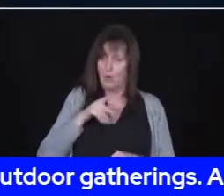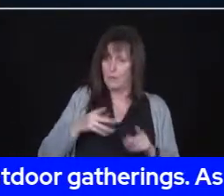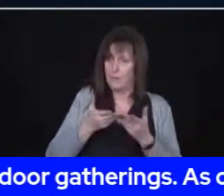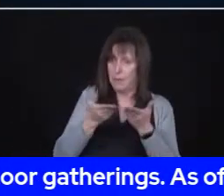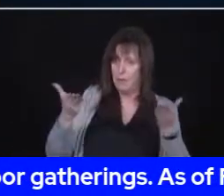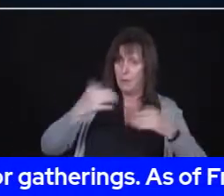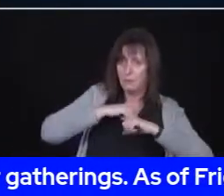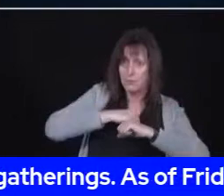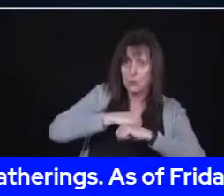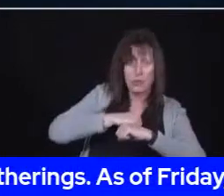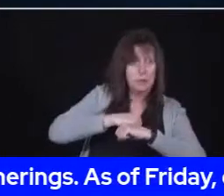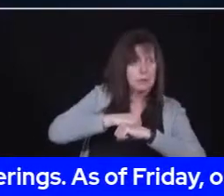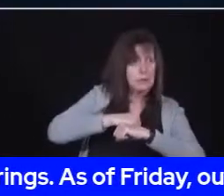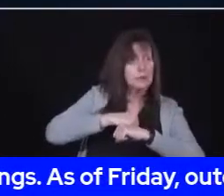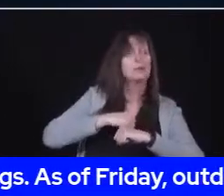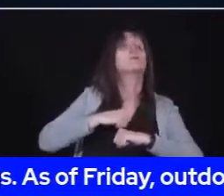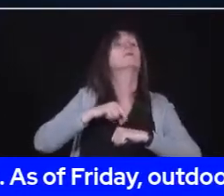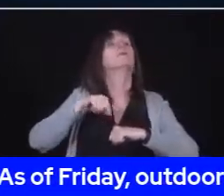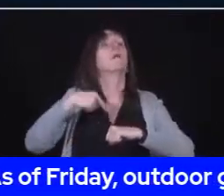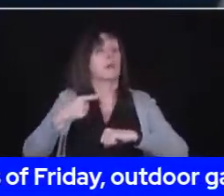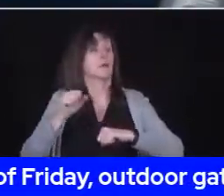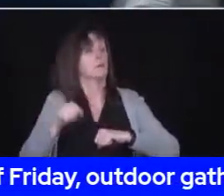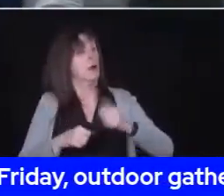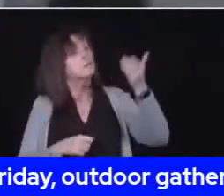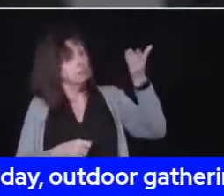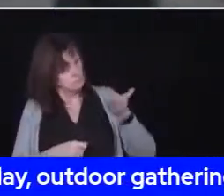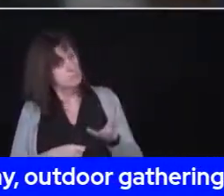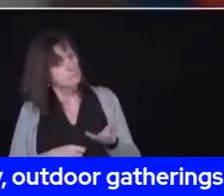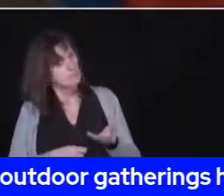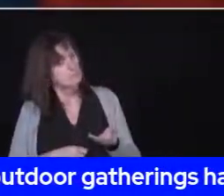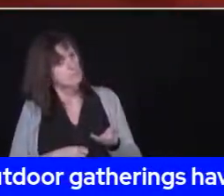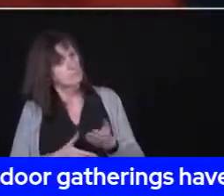you. And just one more thing.